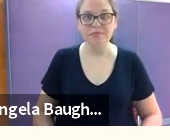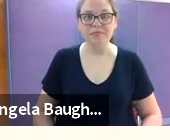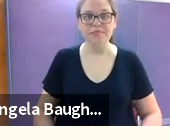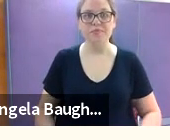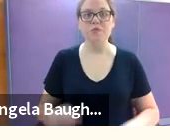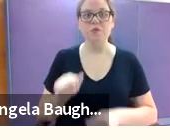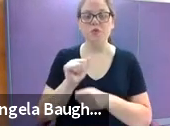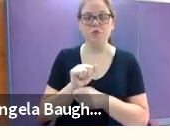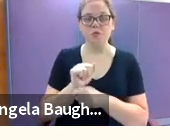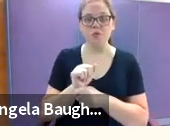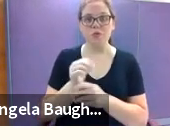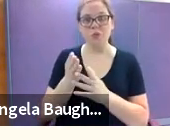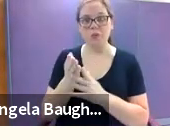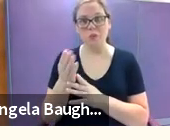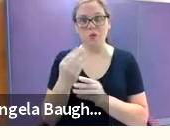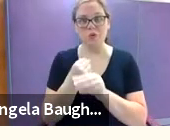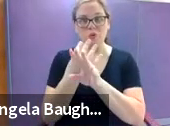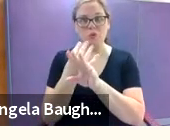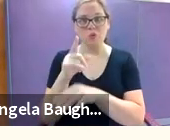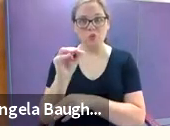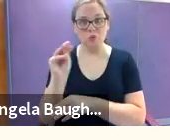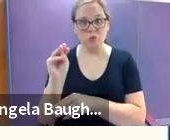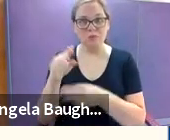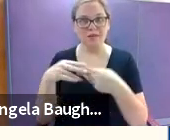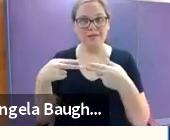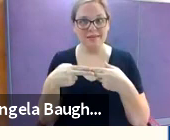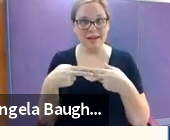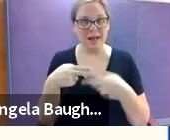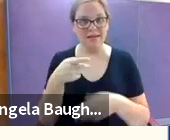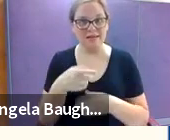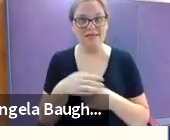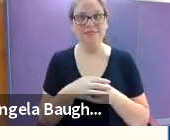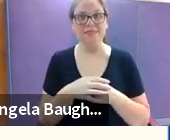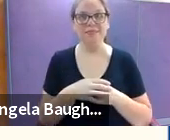Working through the Zoom functions on the slide.